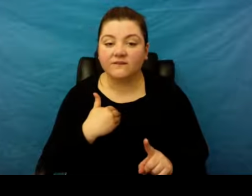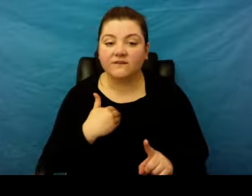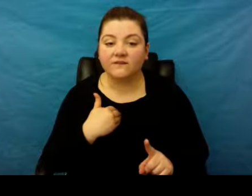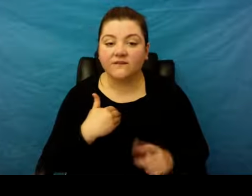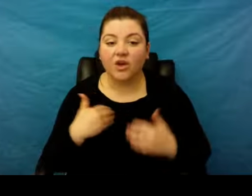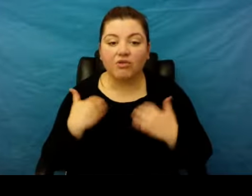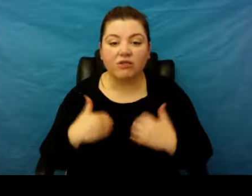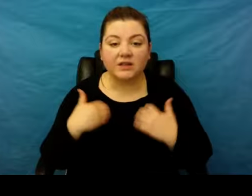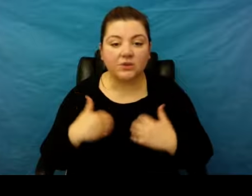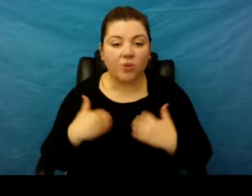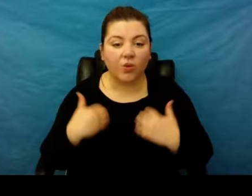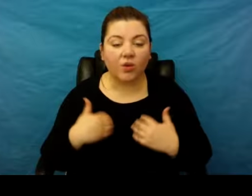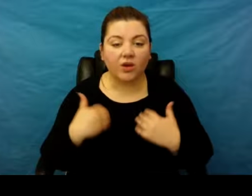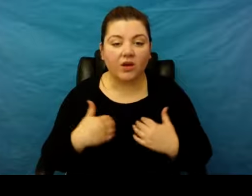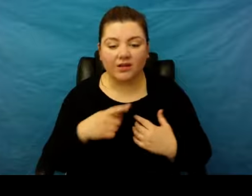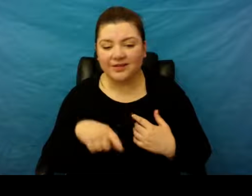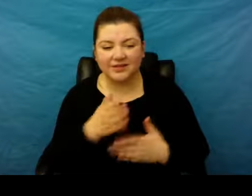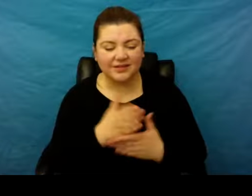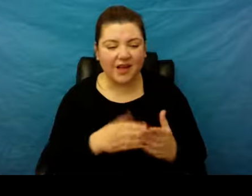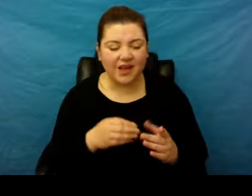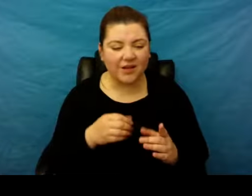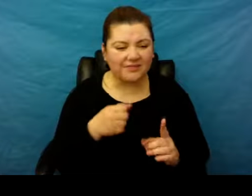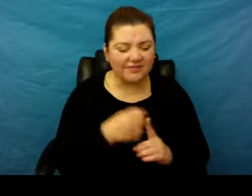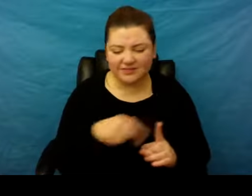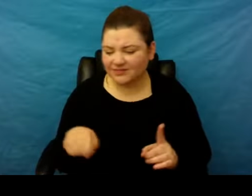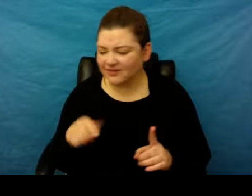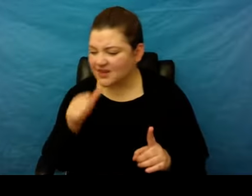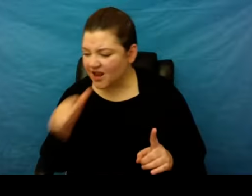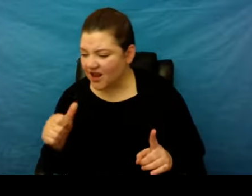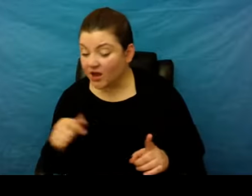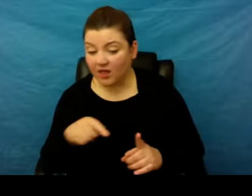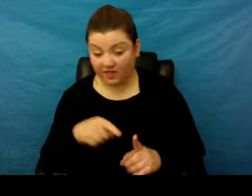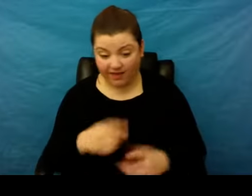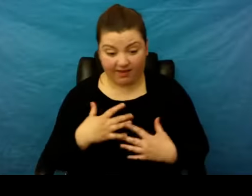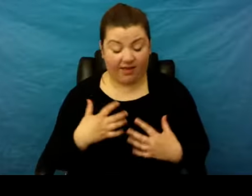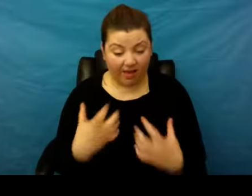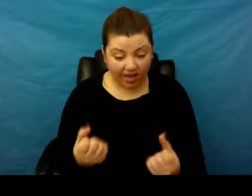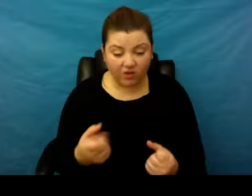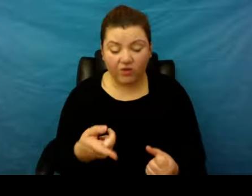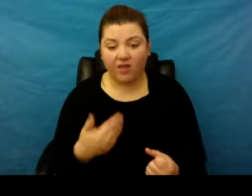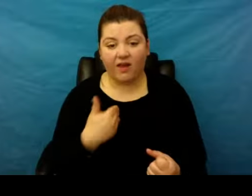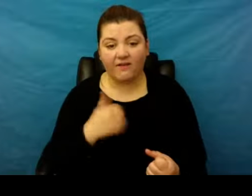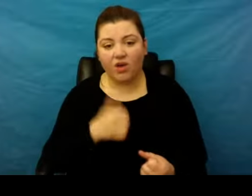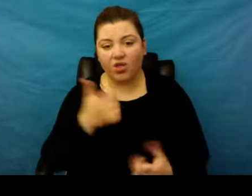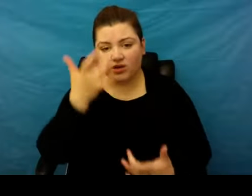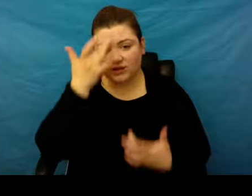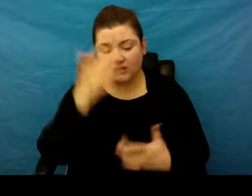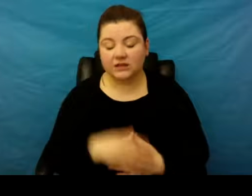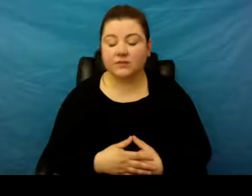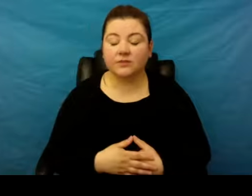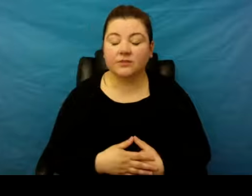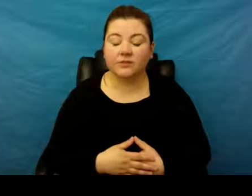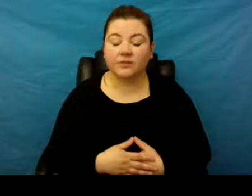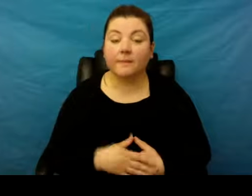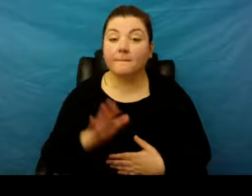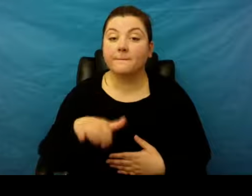course compared to their peers? Are these patients truly healthy or do they have comorbidities? So amazing, Chris, because I